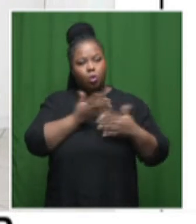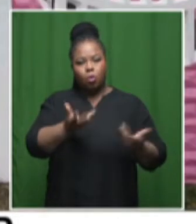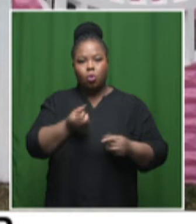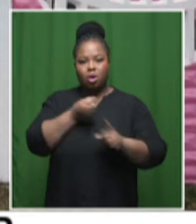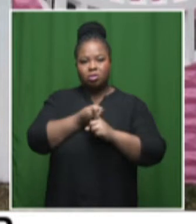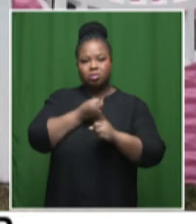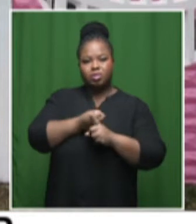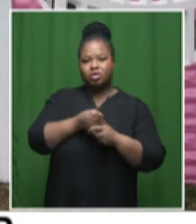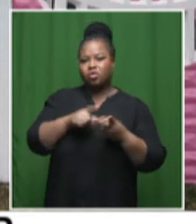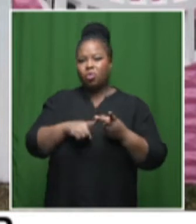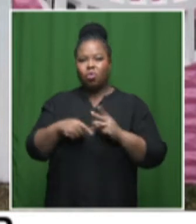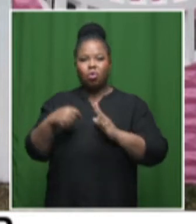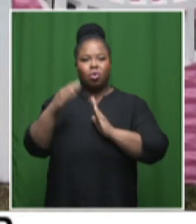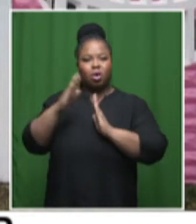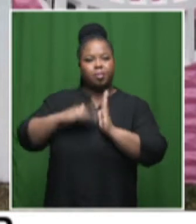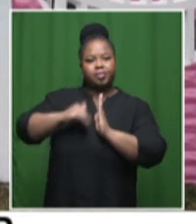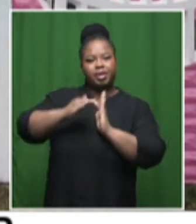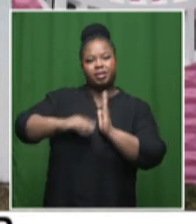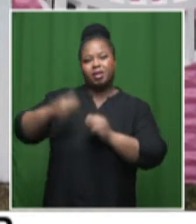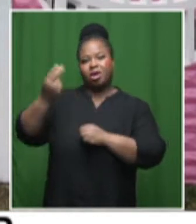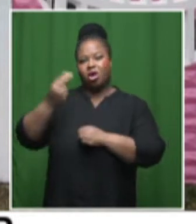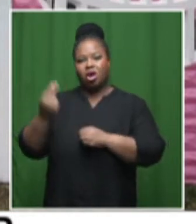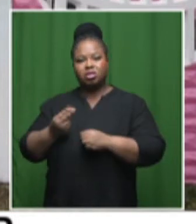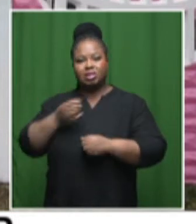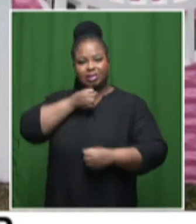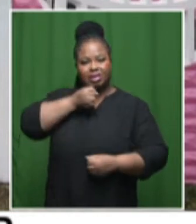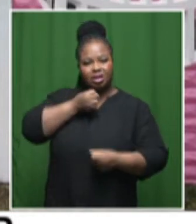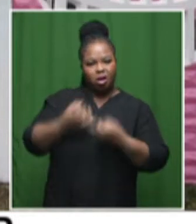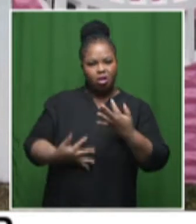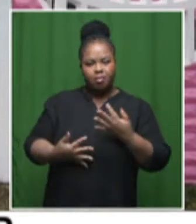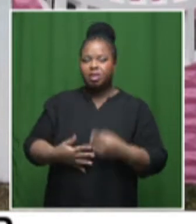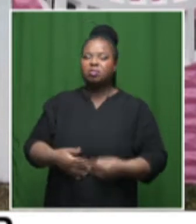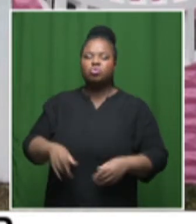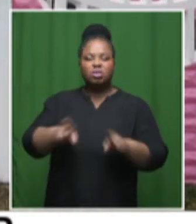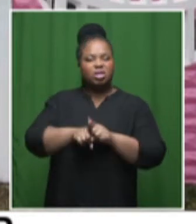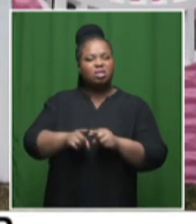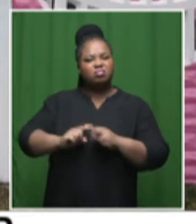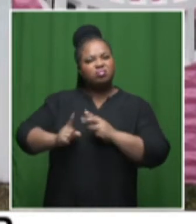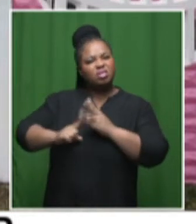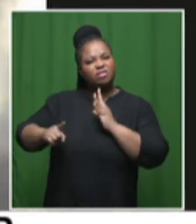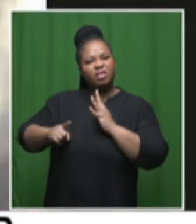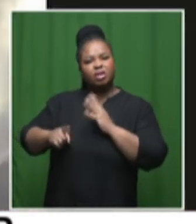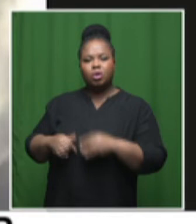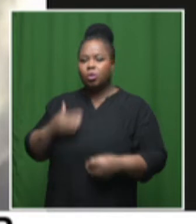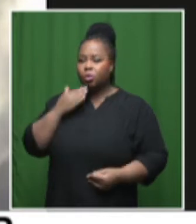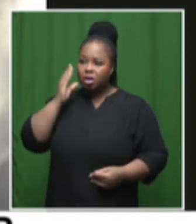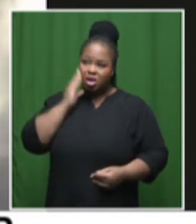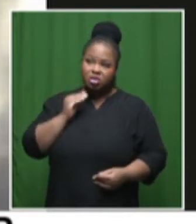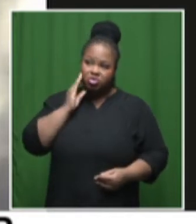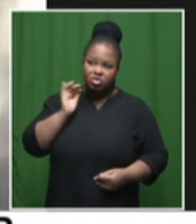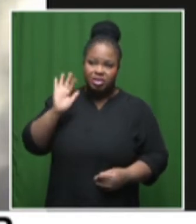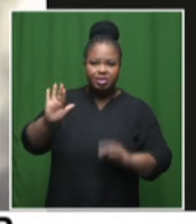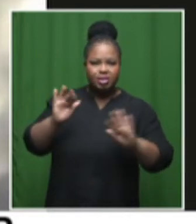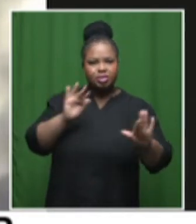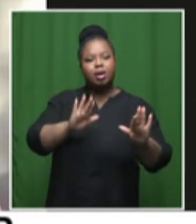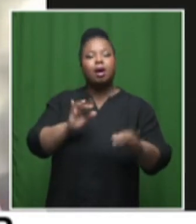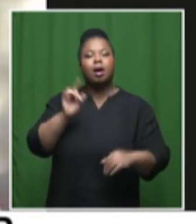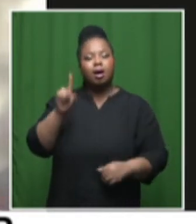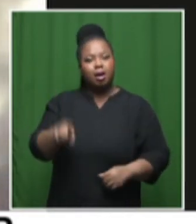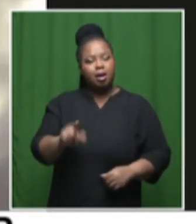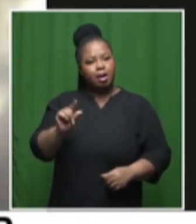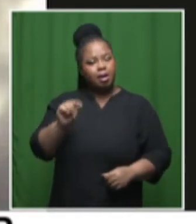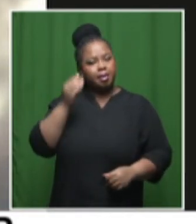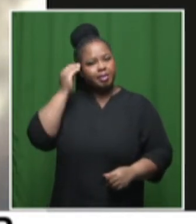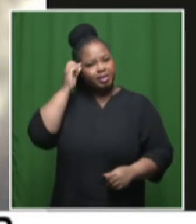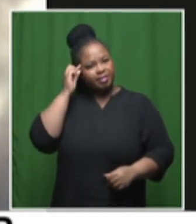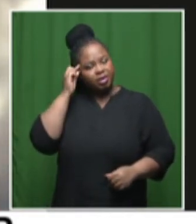or art in itself. And so we wanted to encourage also other artists and other audience members who experience this exhibition to really think